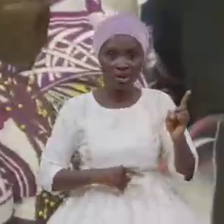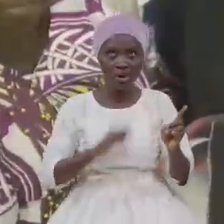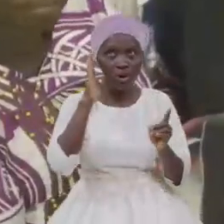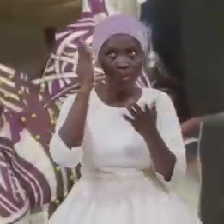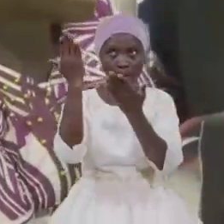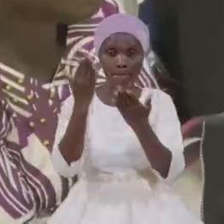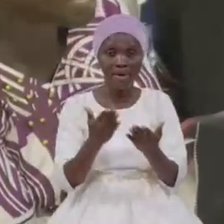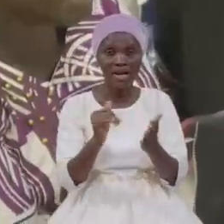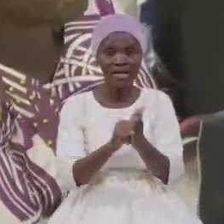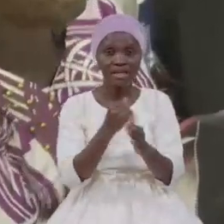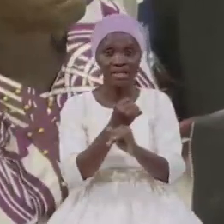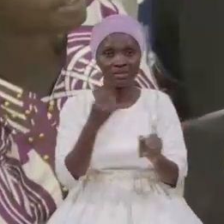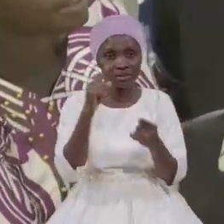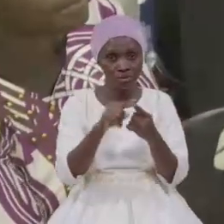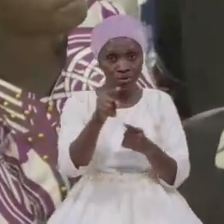Wonderful.